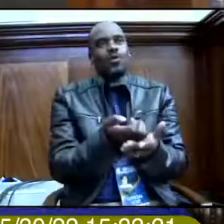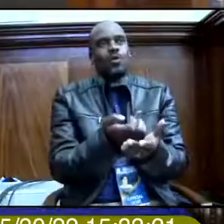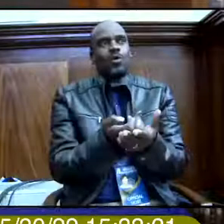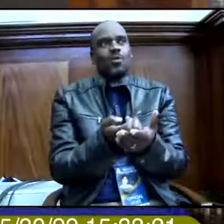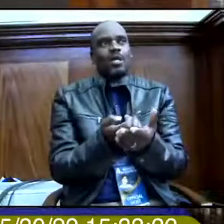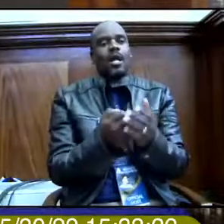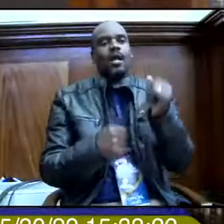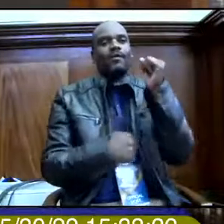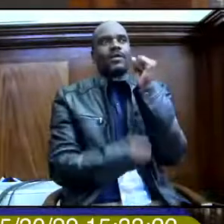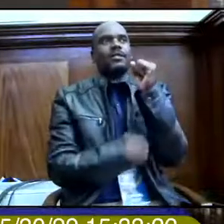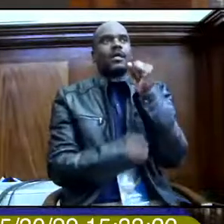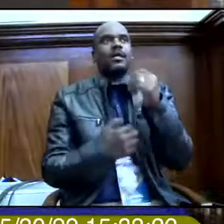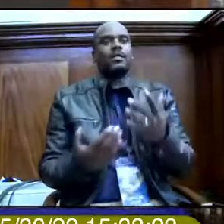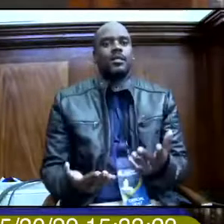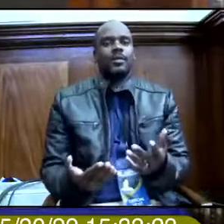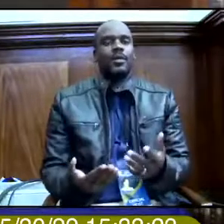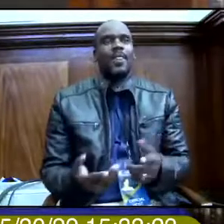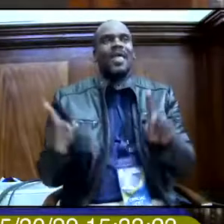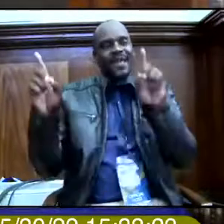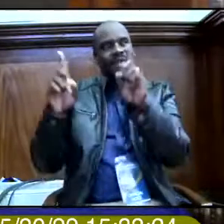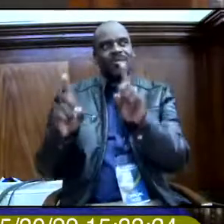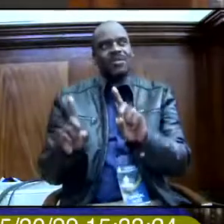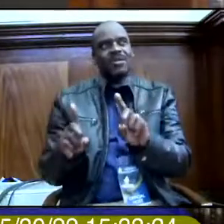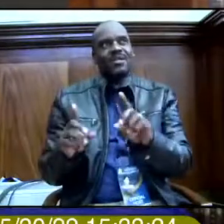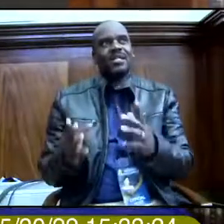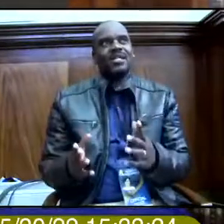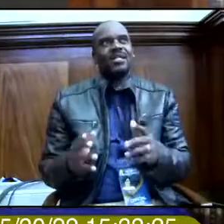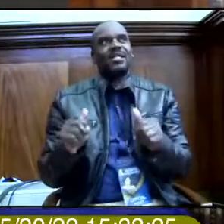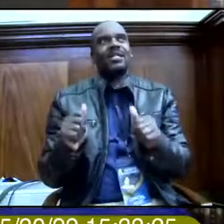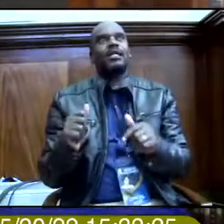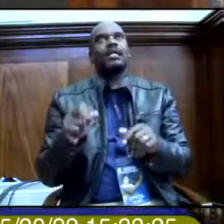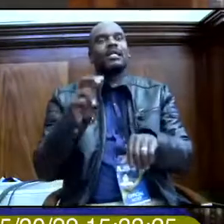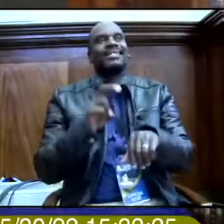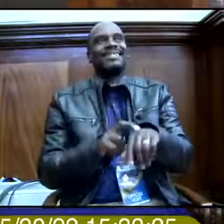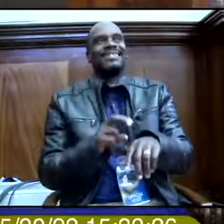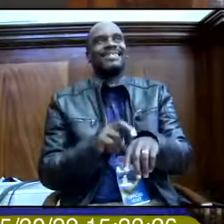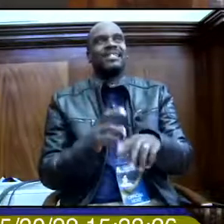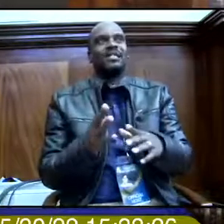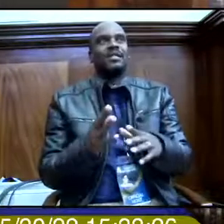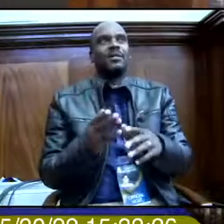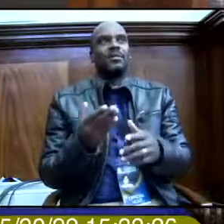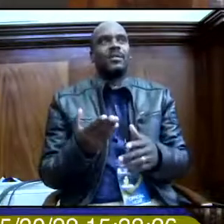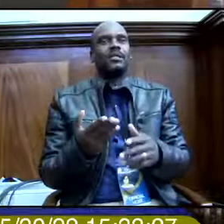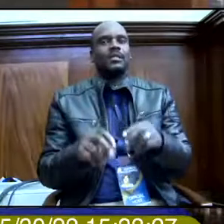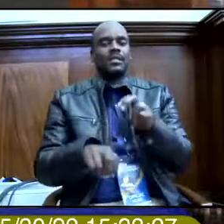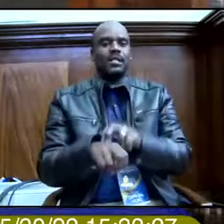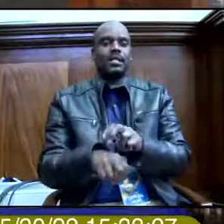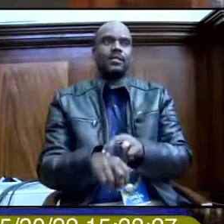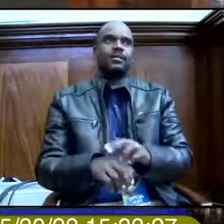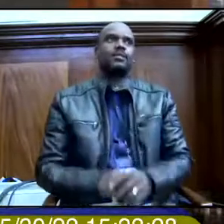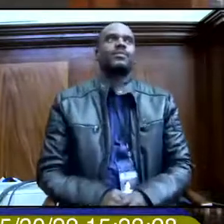infrastructure especially aimed at meeting basic needs